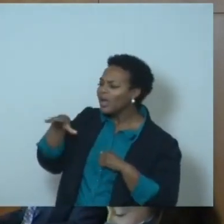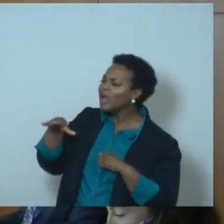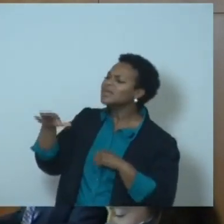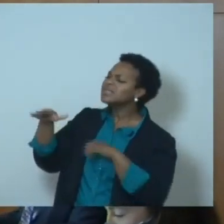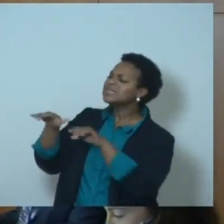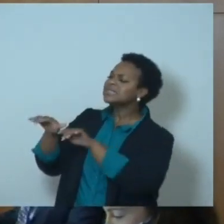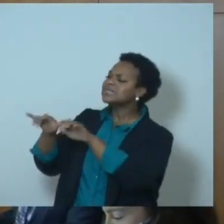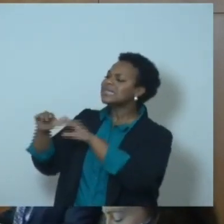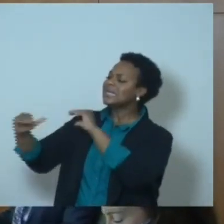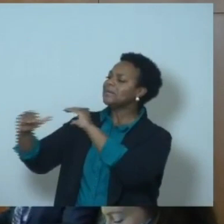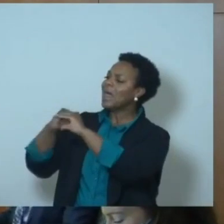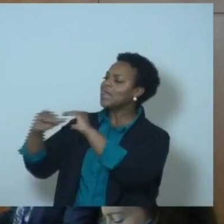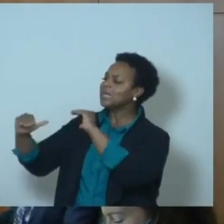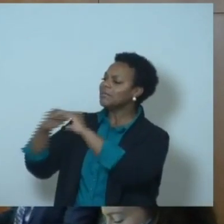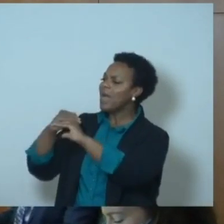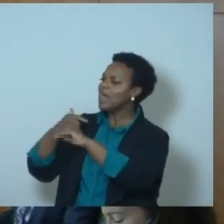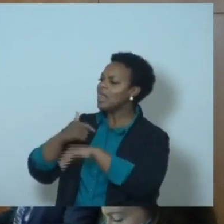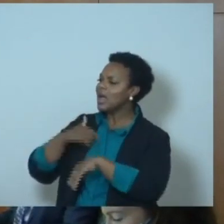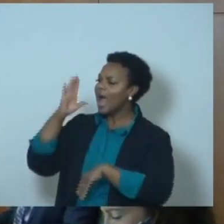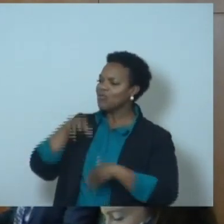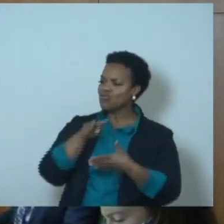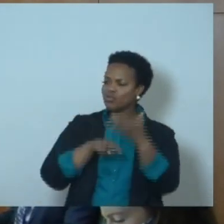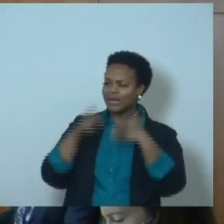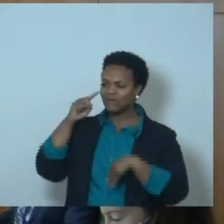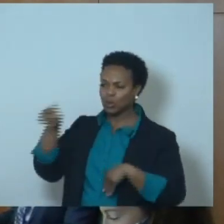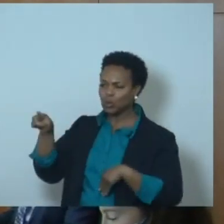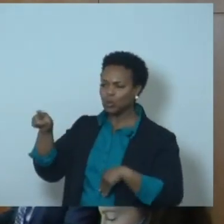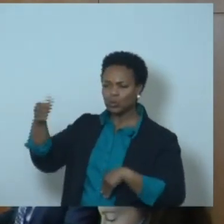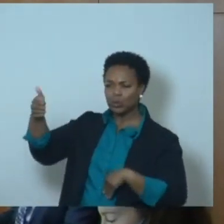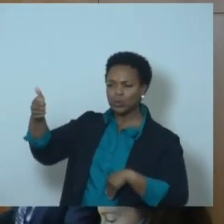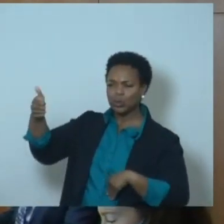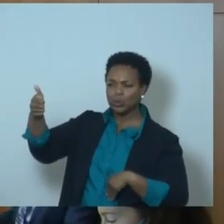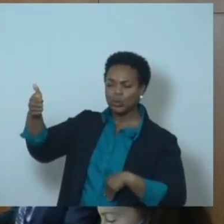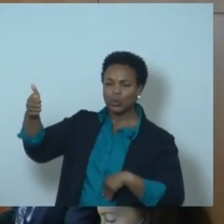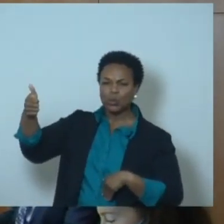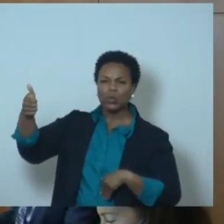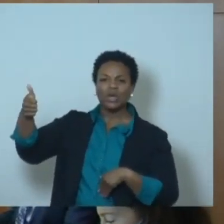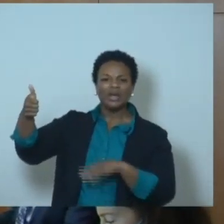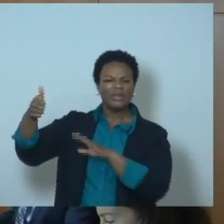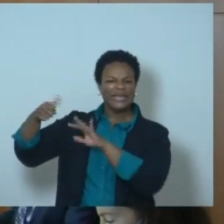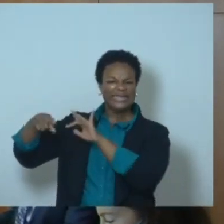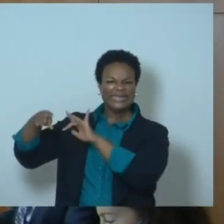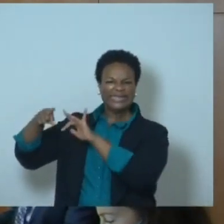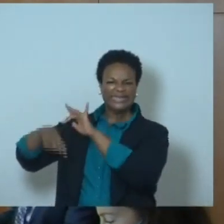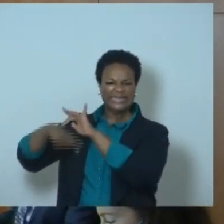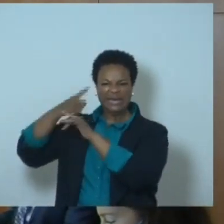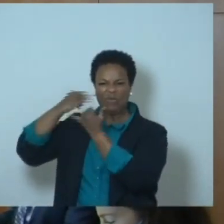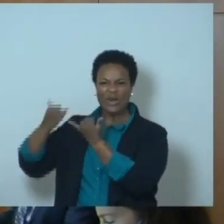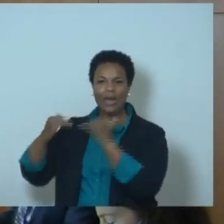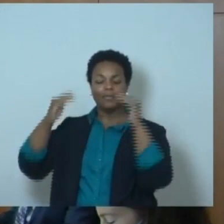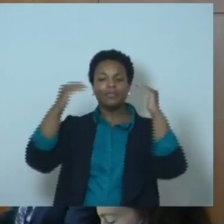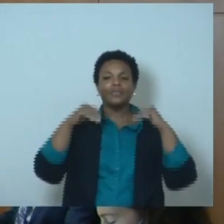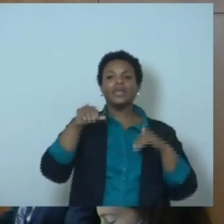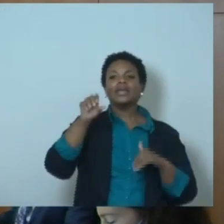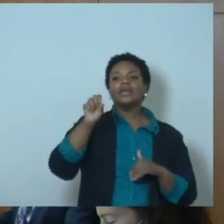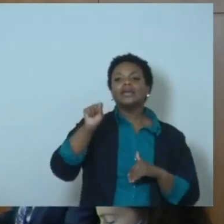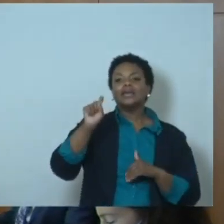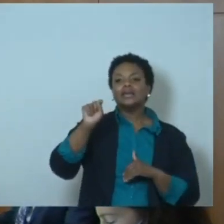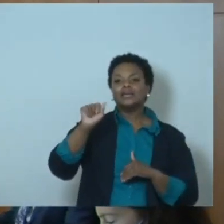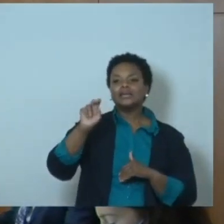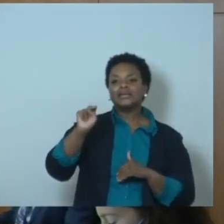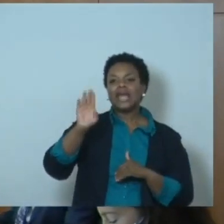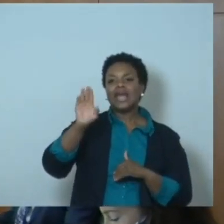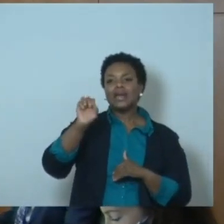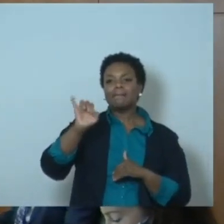Me on text, I'll read it. Okay, sure thing. All right, so next we're going to go to Dan Boyd with the Albuquerque Journal. Dan,